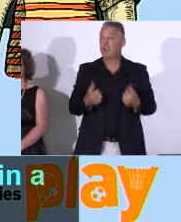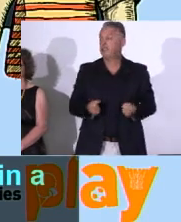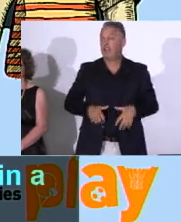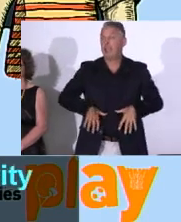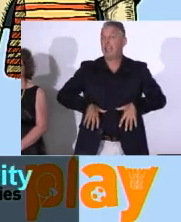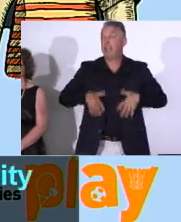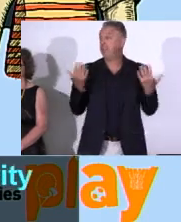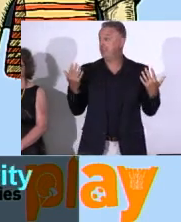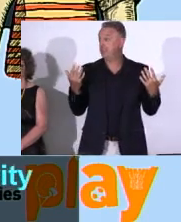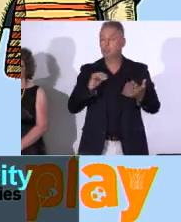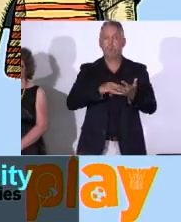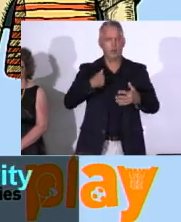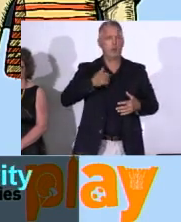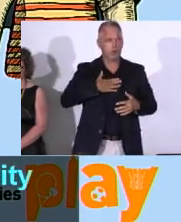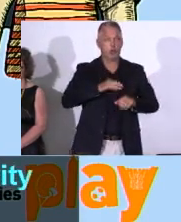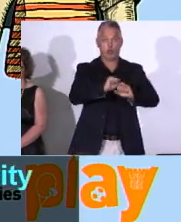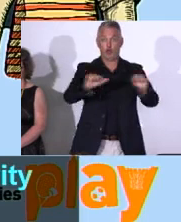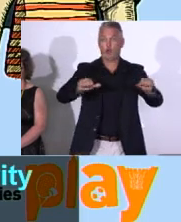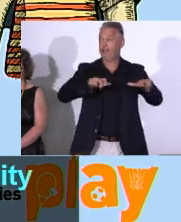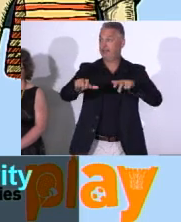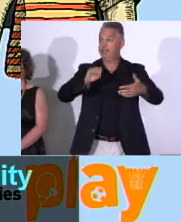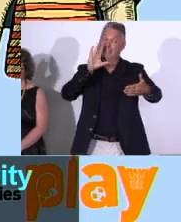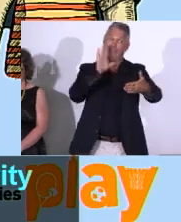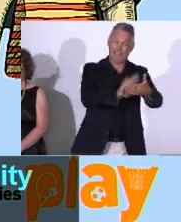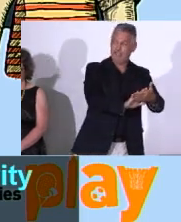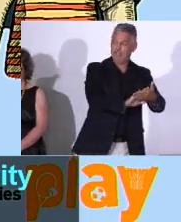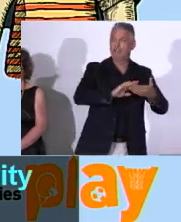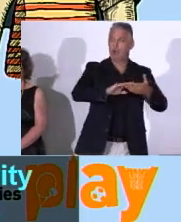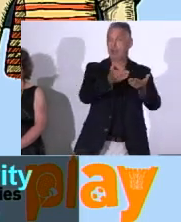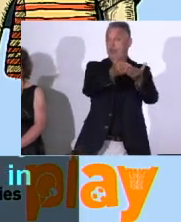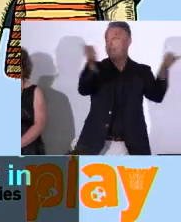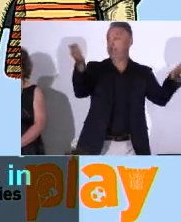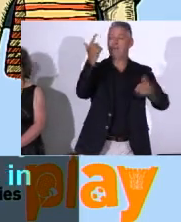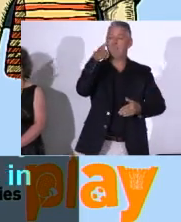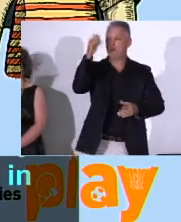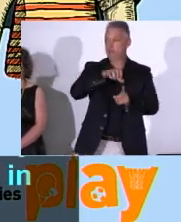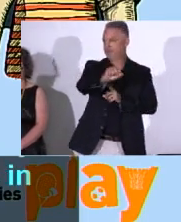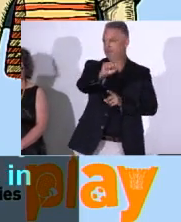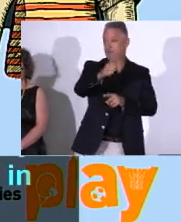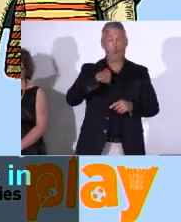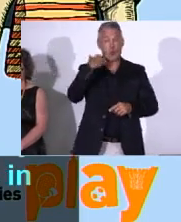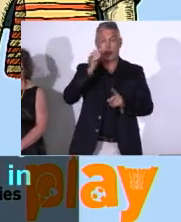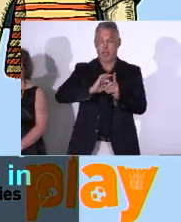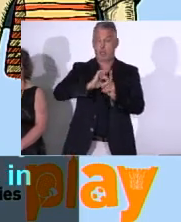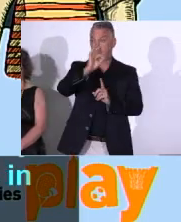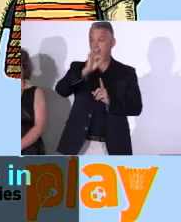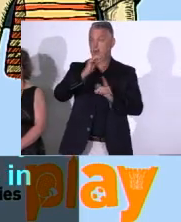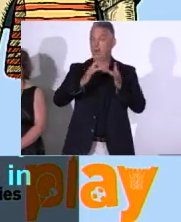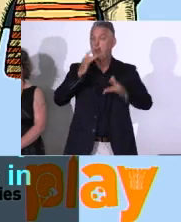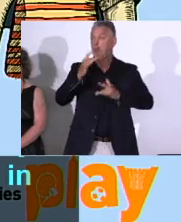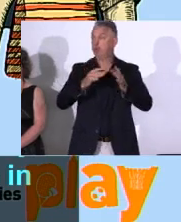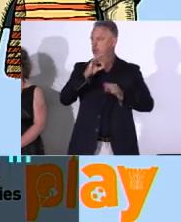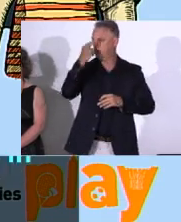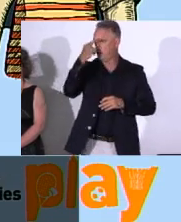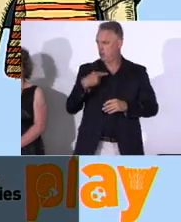really want to get your activities in front of them. So we are constantly updating our website as well to make sure it's as